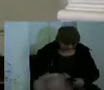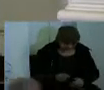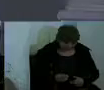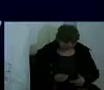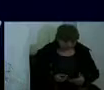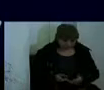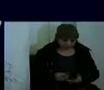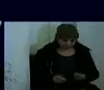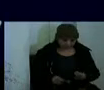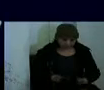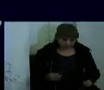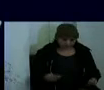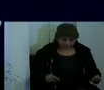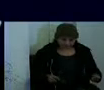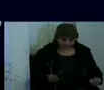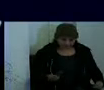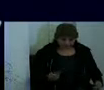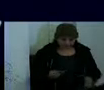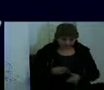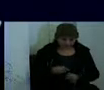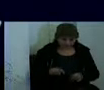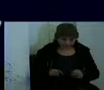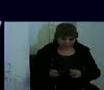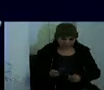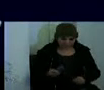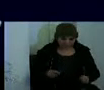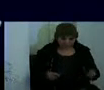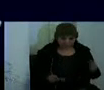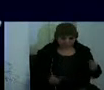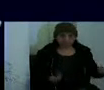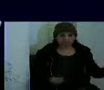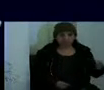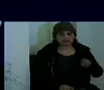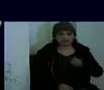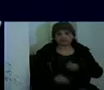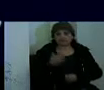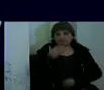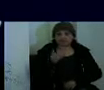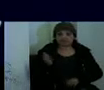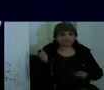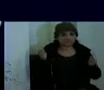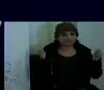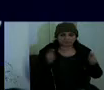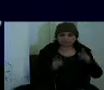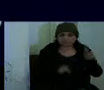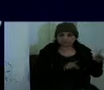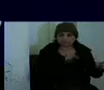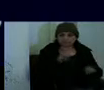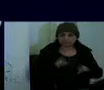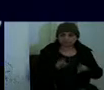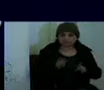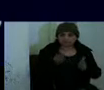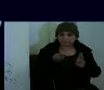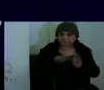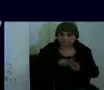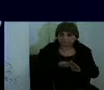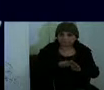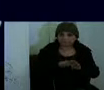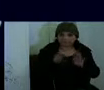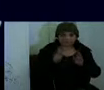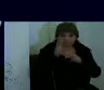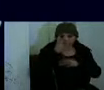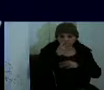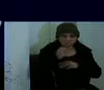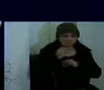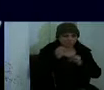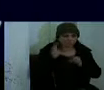We want to extend a heartfelt thanks to everyone who participated in our glorious Christmas Eve